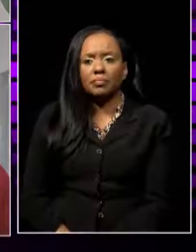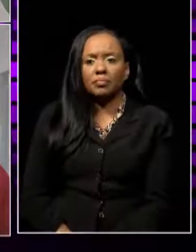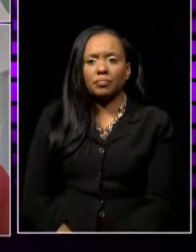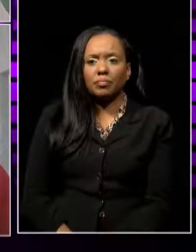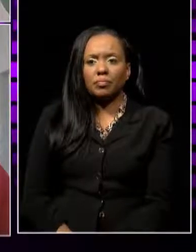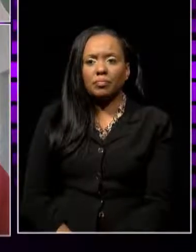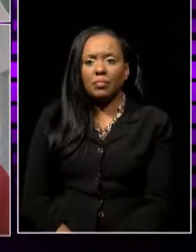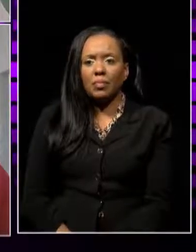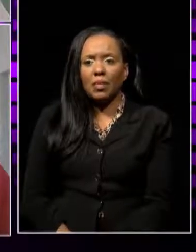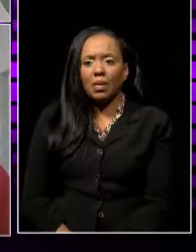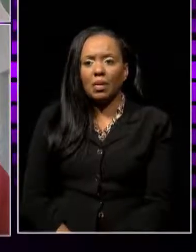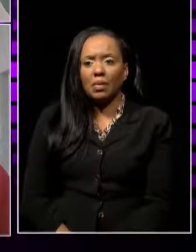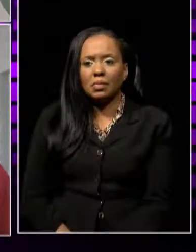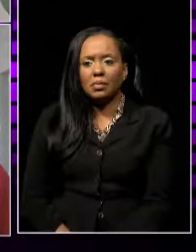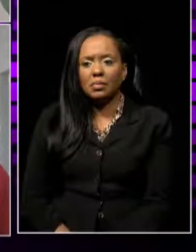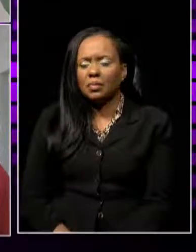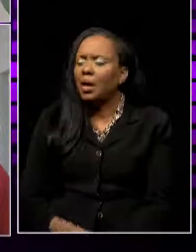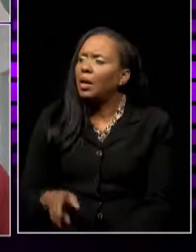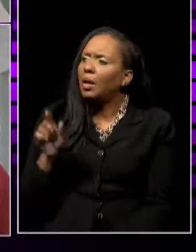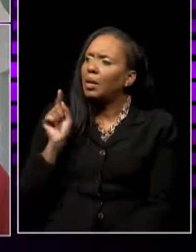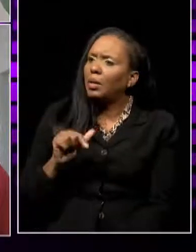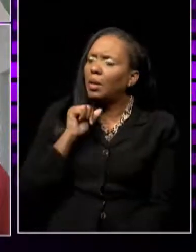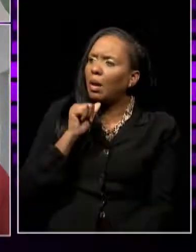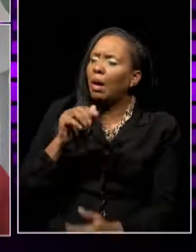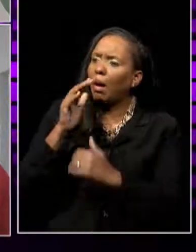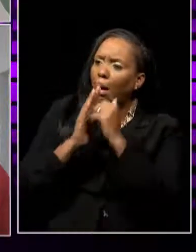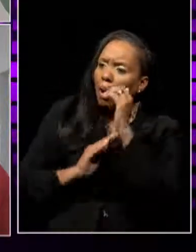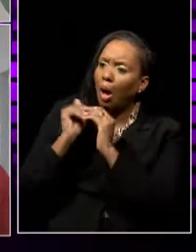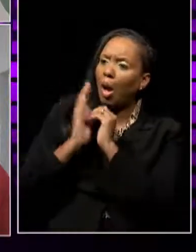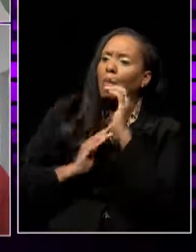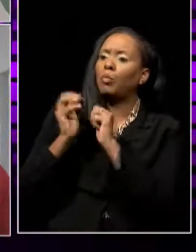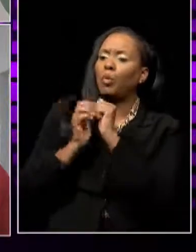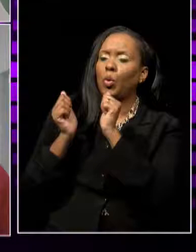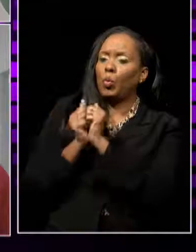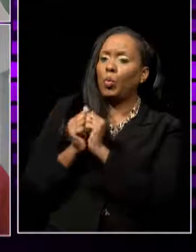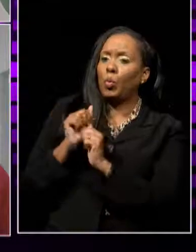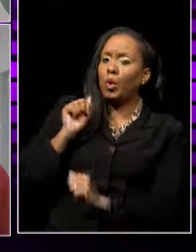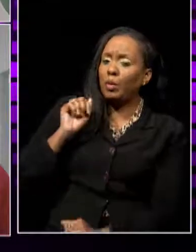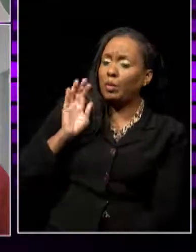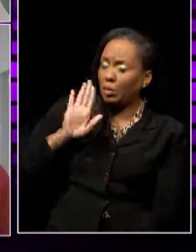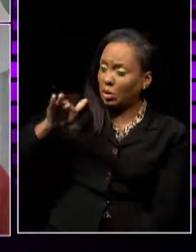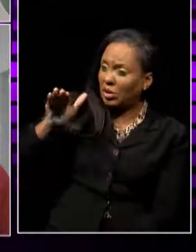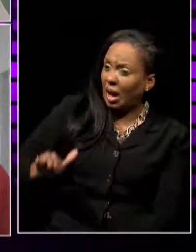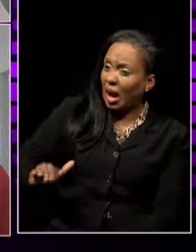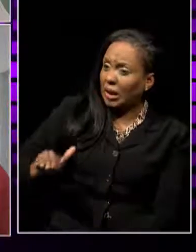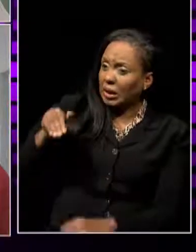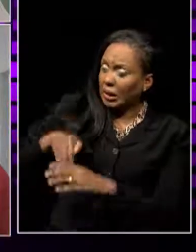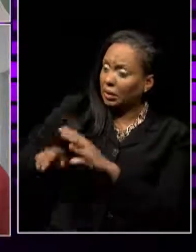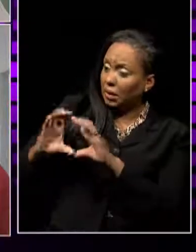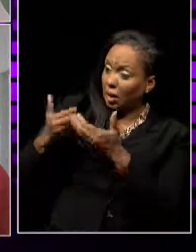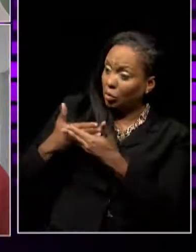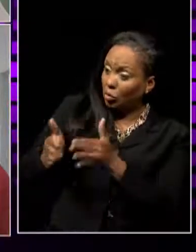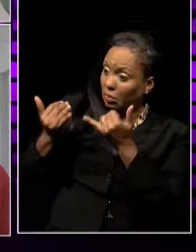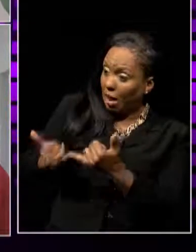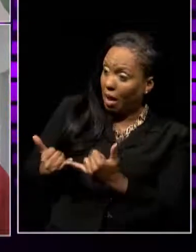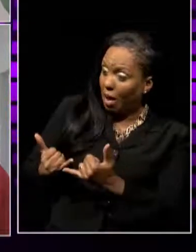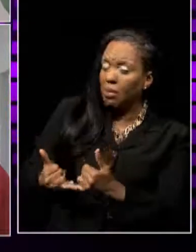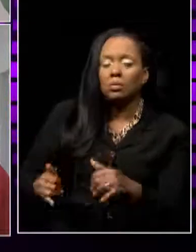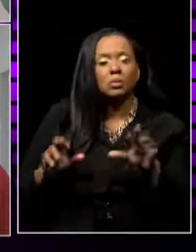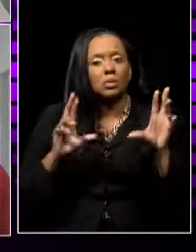not comfortable with your child going back into the physical setting at this time? No.